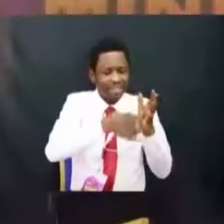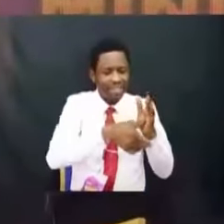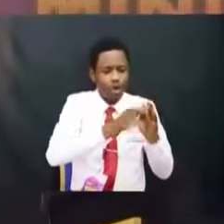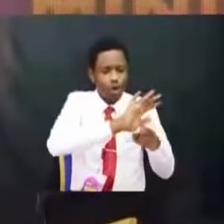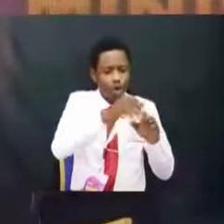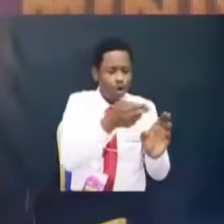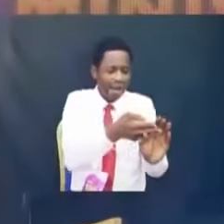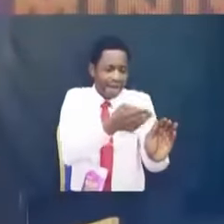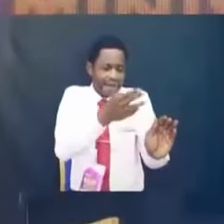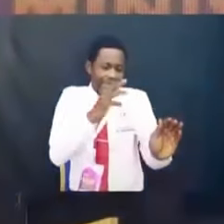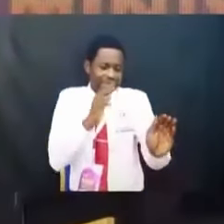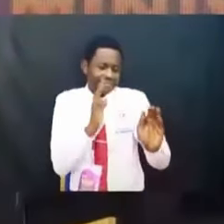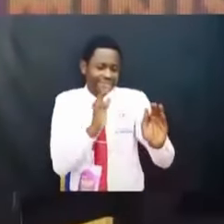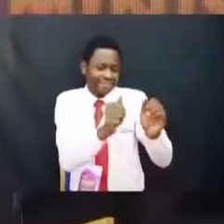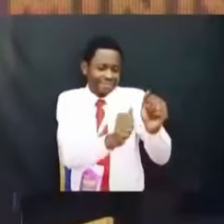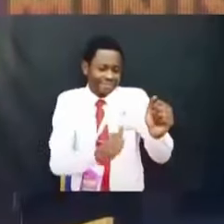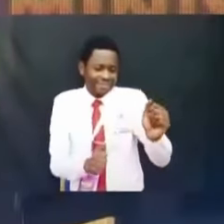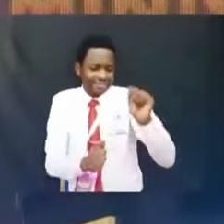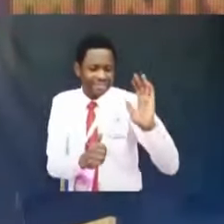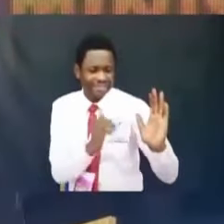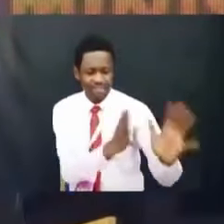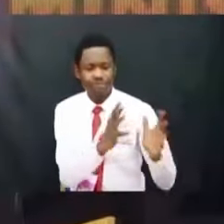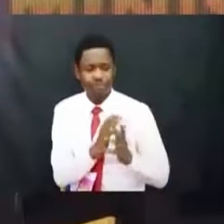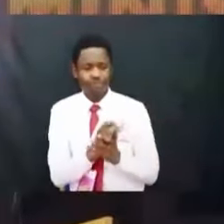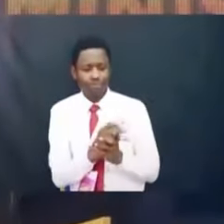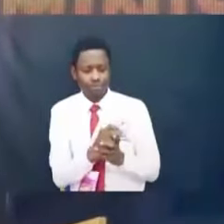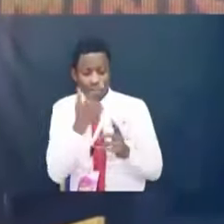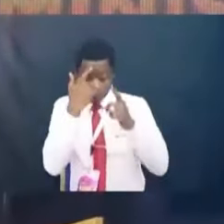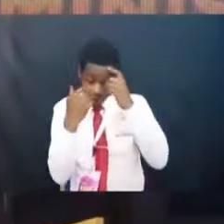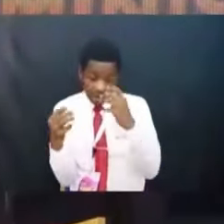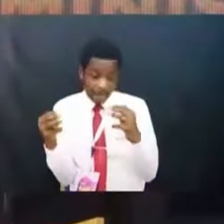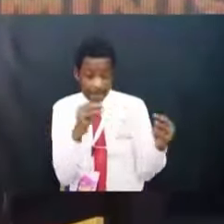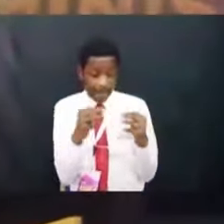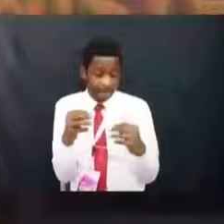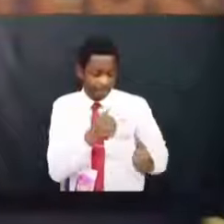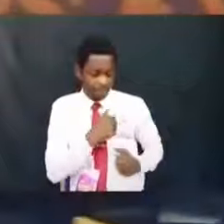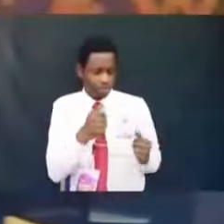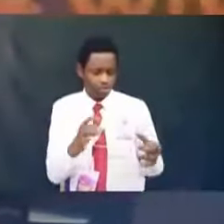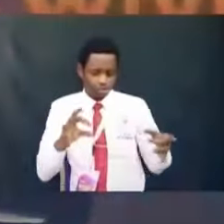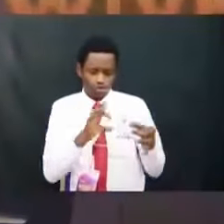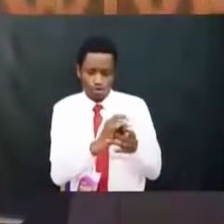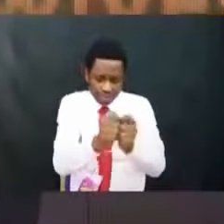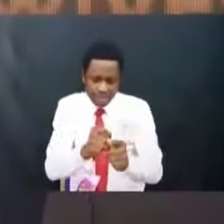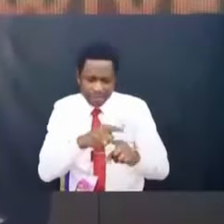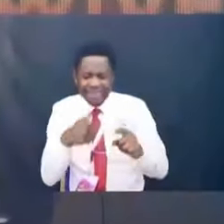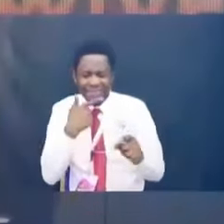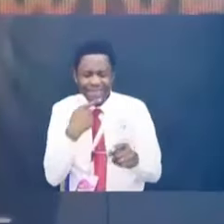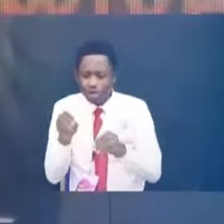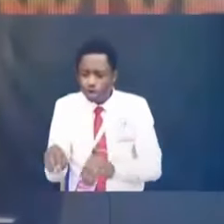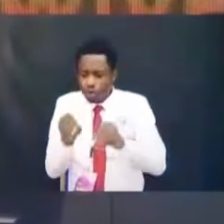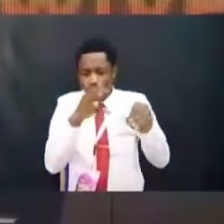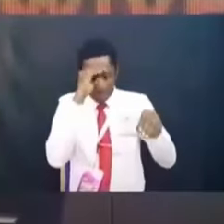have been fighting together, supporting one another. But he says that place him at where the battle is